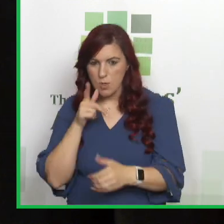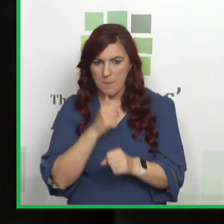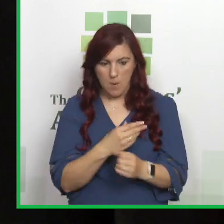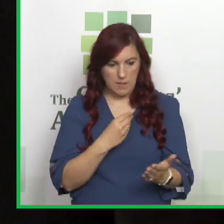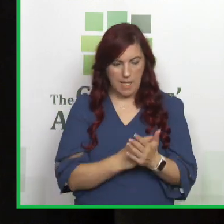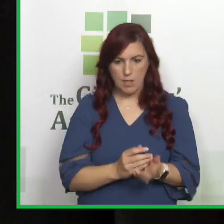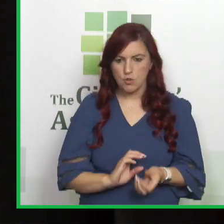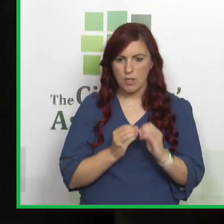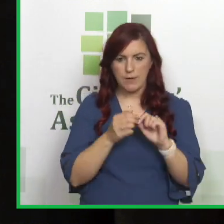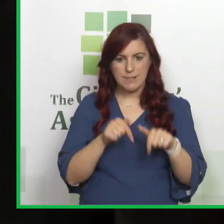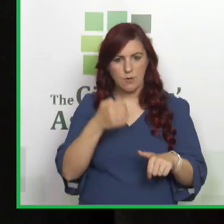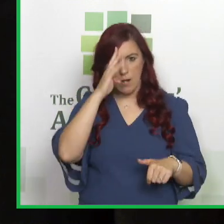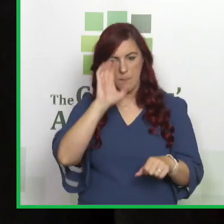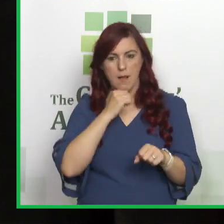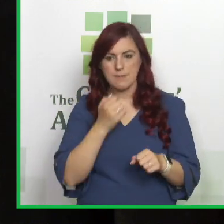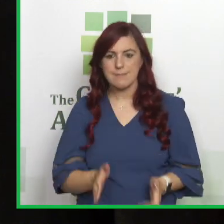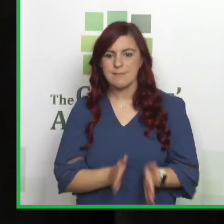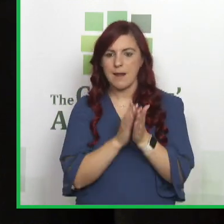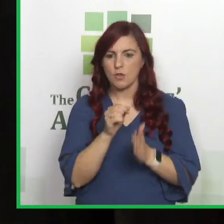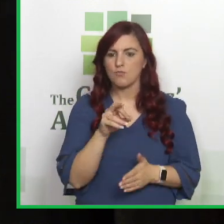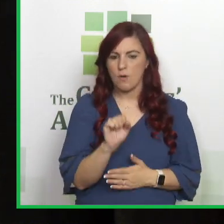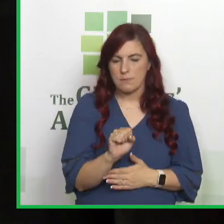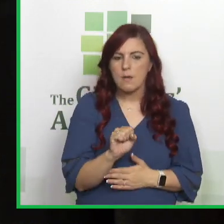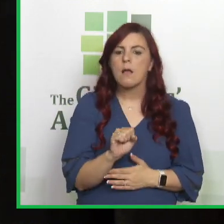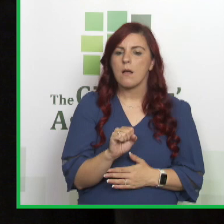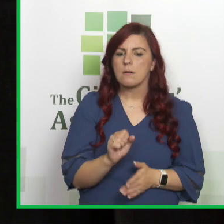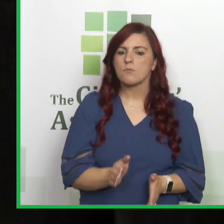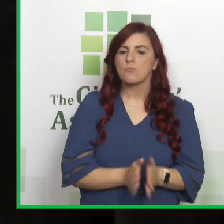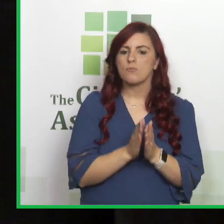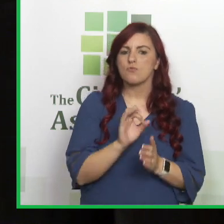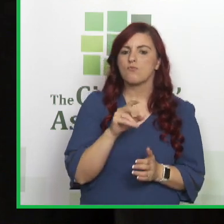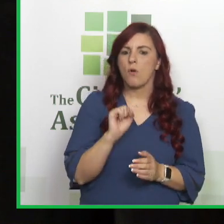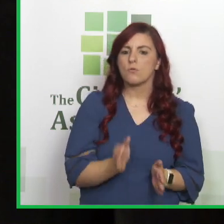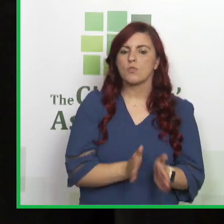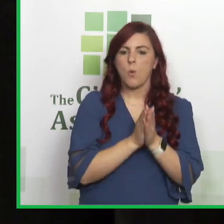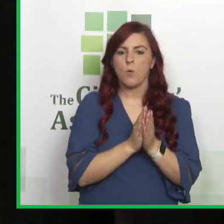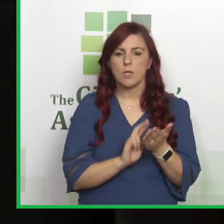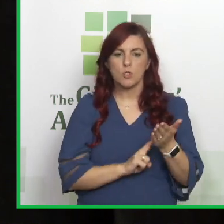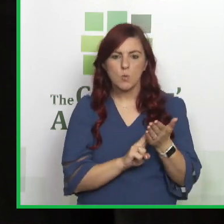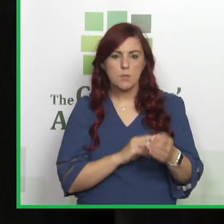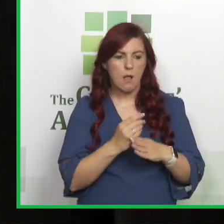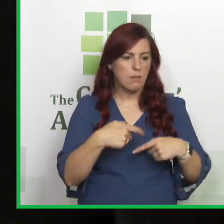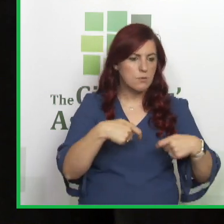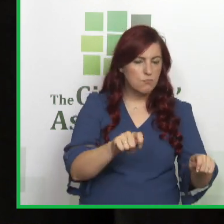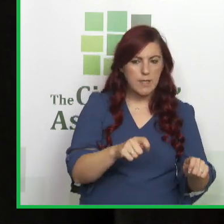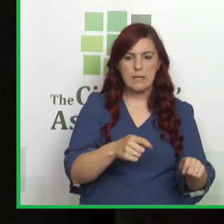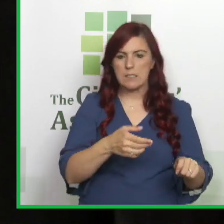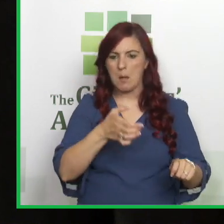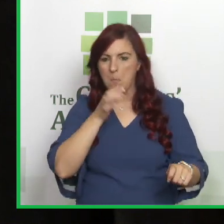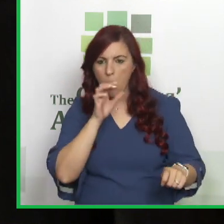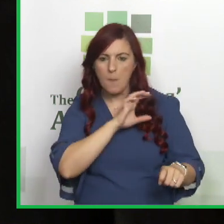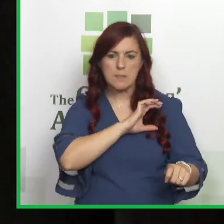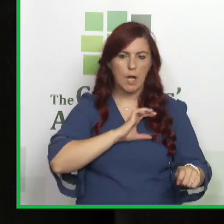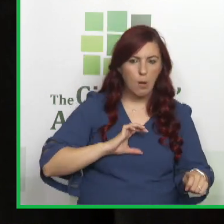in Ireland, again, from the sale of illicit drugs. Drugs sold and consumed on the streets, pubs and clubs all over Ireland. This is the